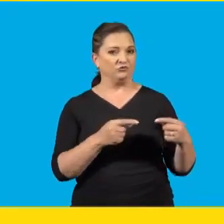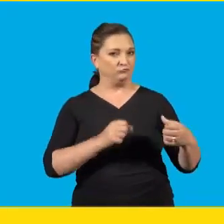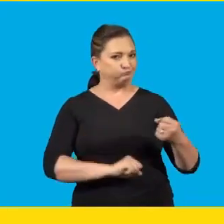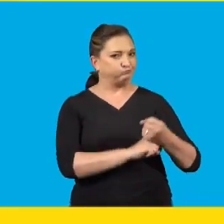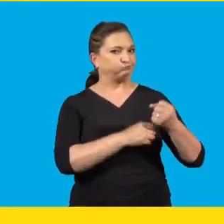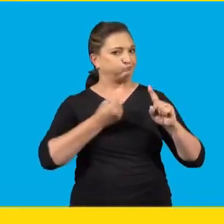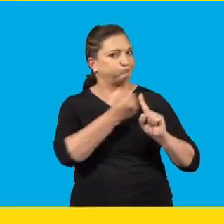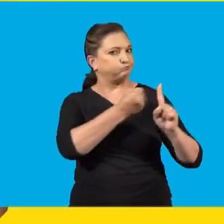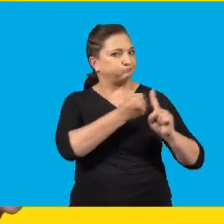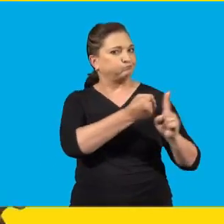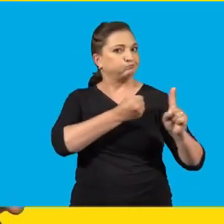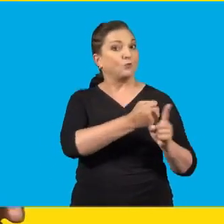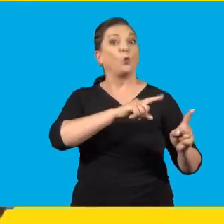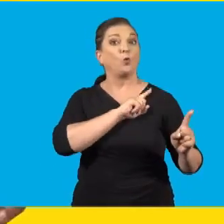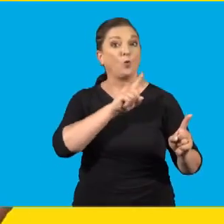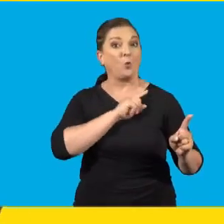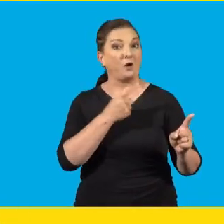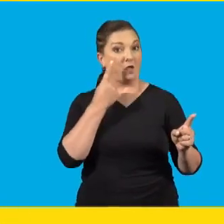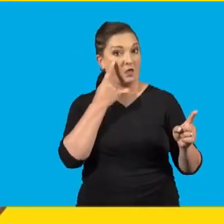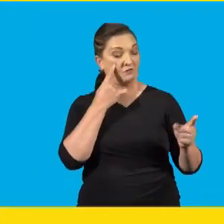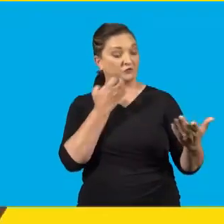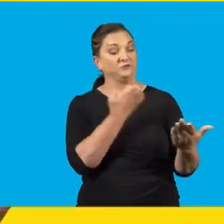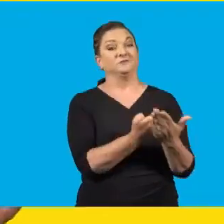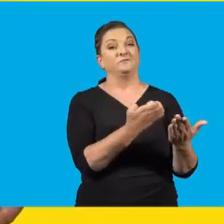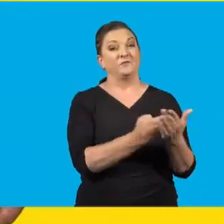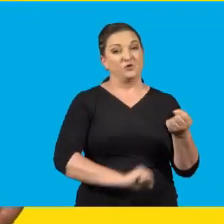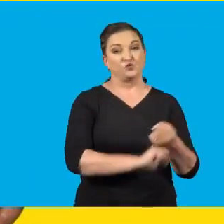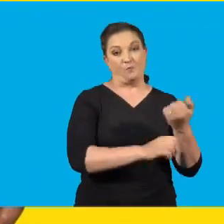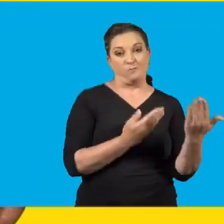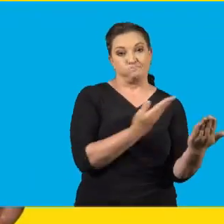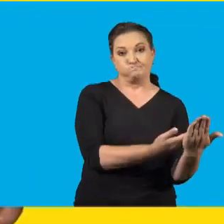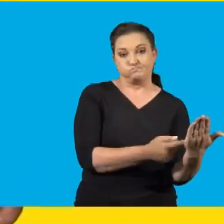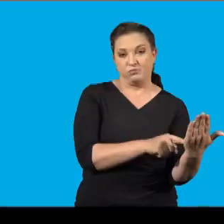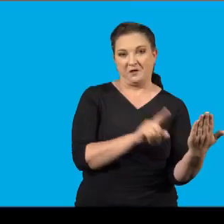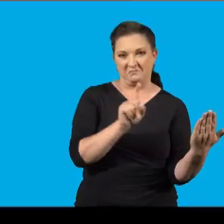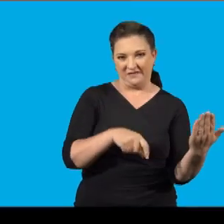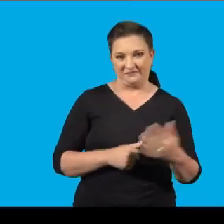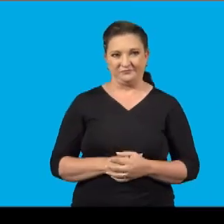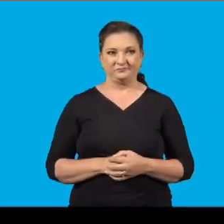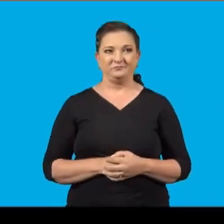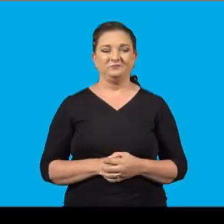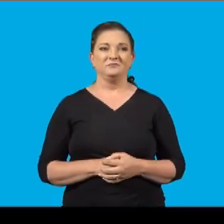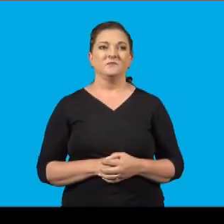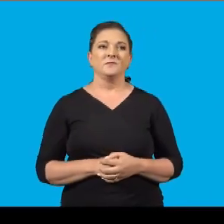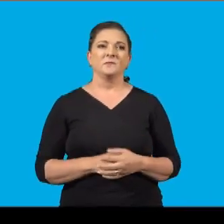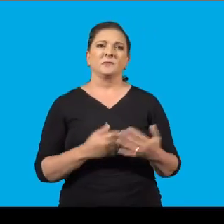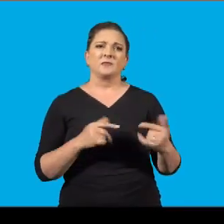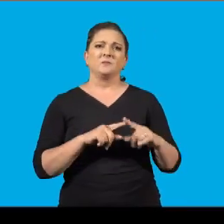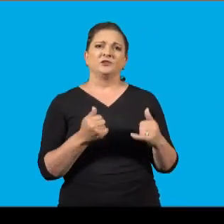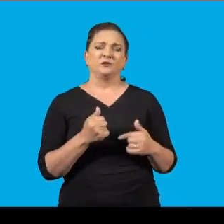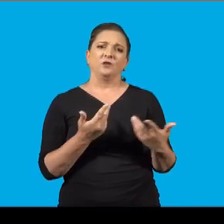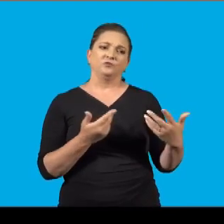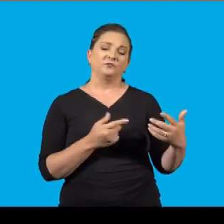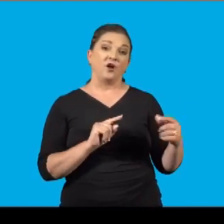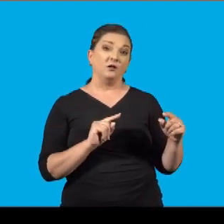then support it with the relevant evidence there. So you have to plan and construct